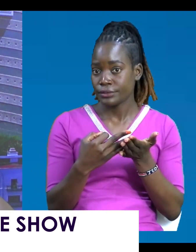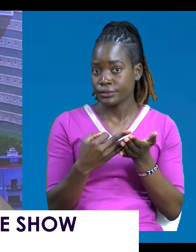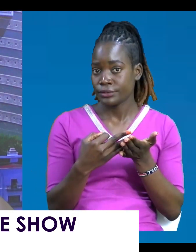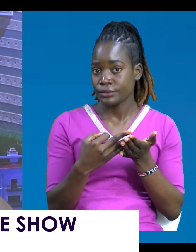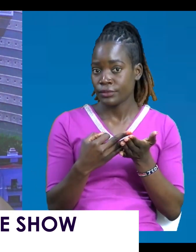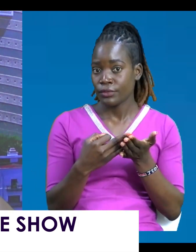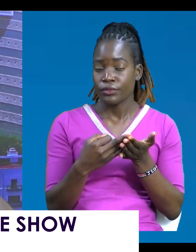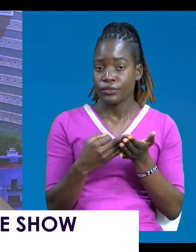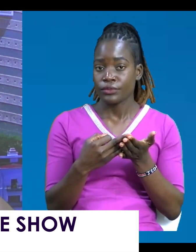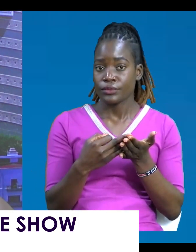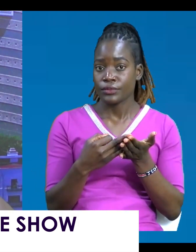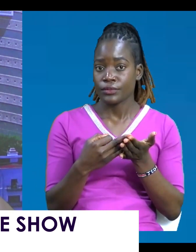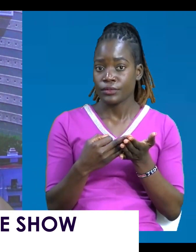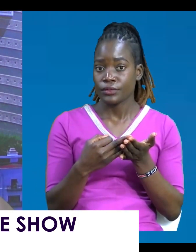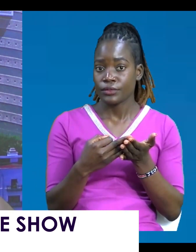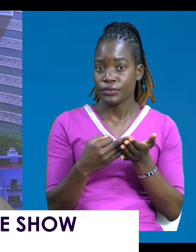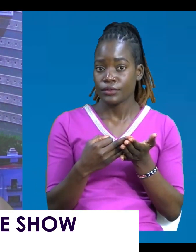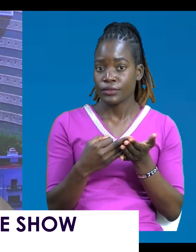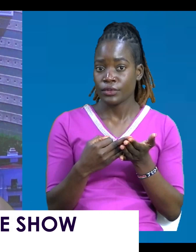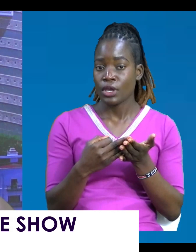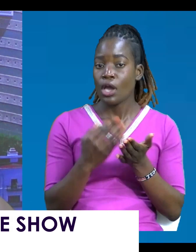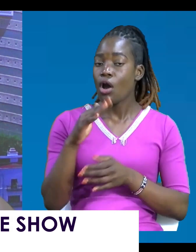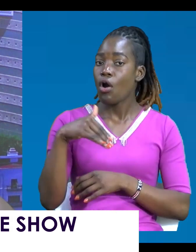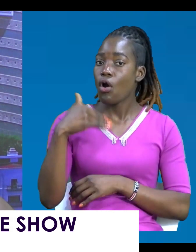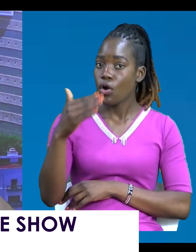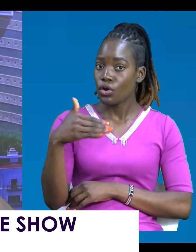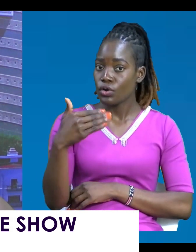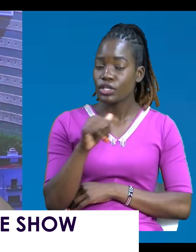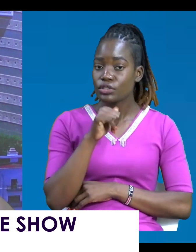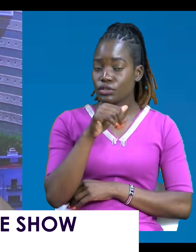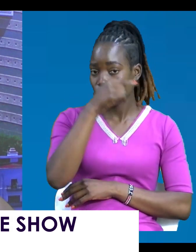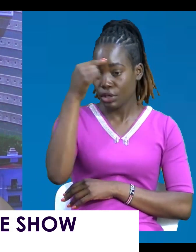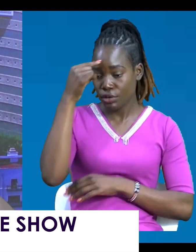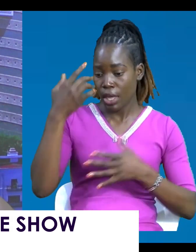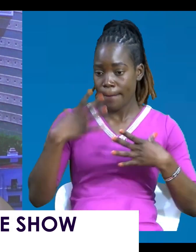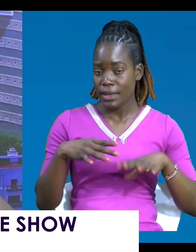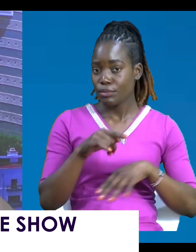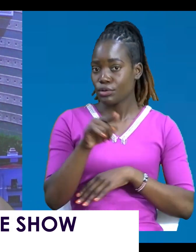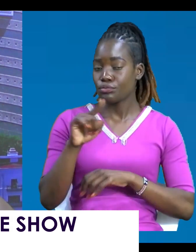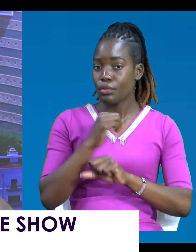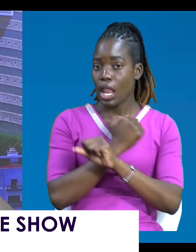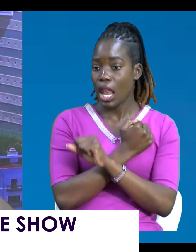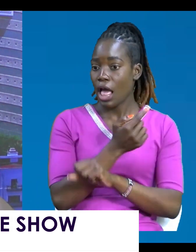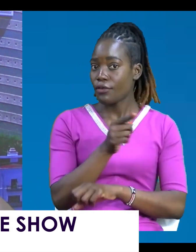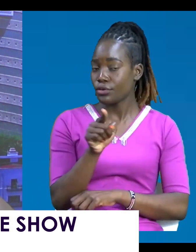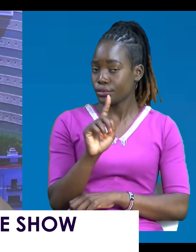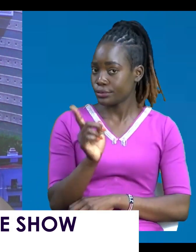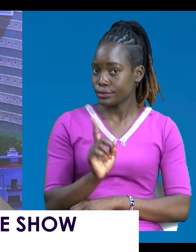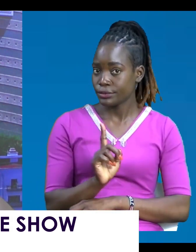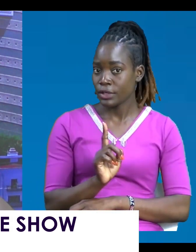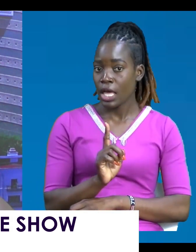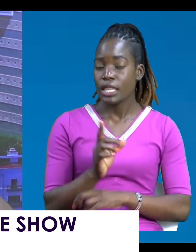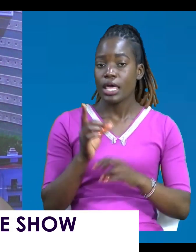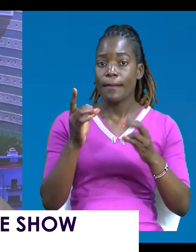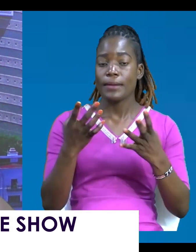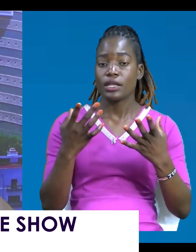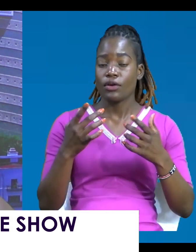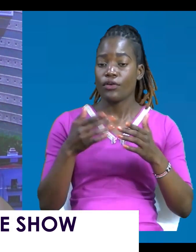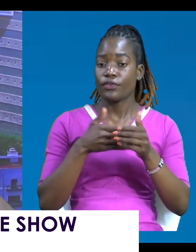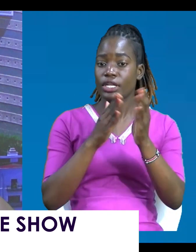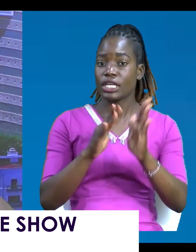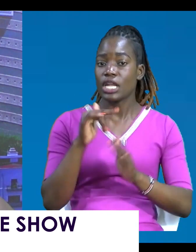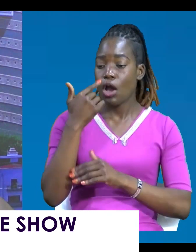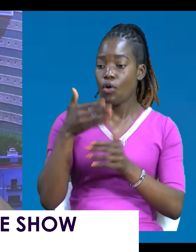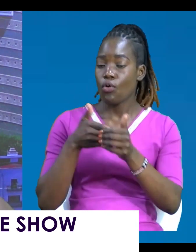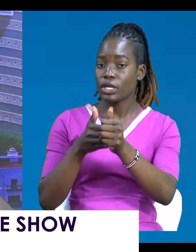a hearing, more often than not, it's not because those people love you. There are many of the leaders who